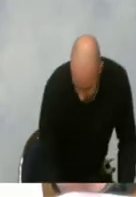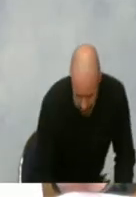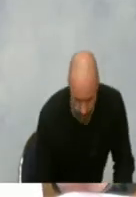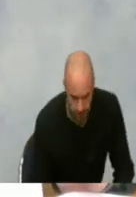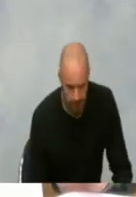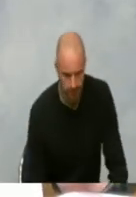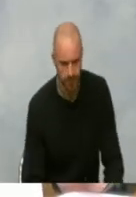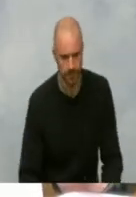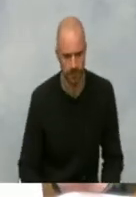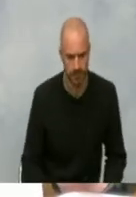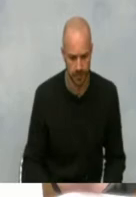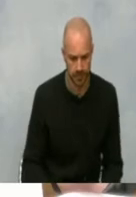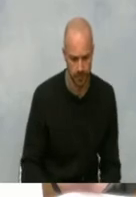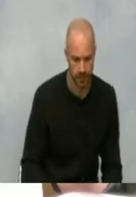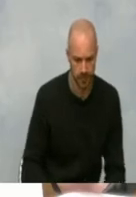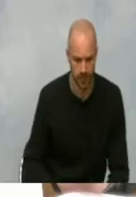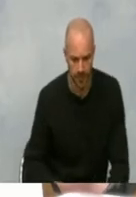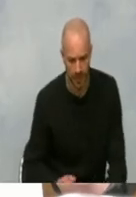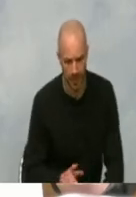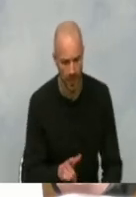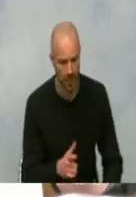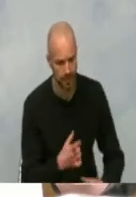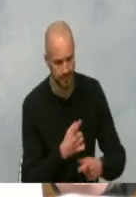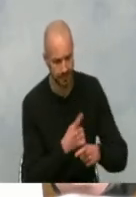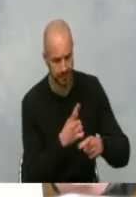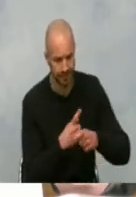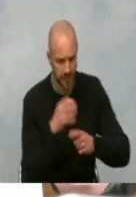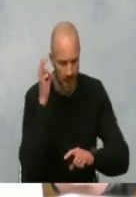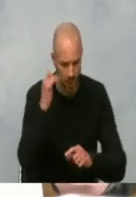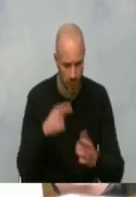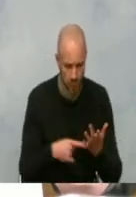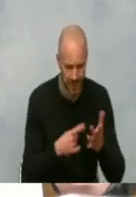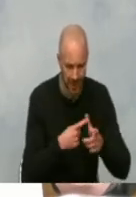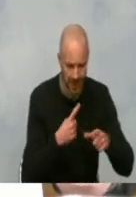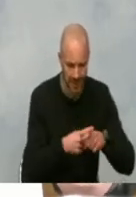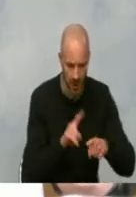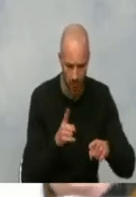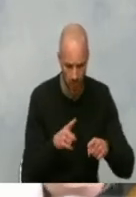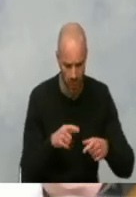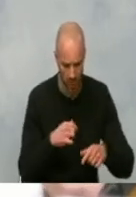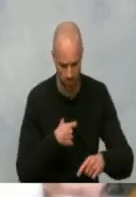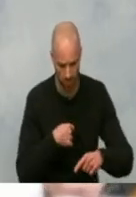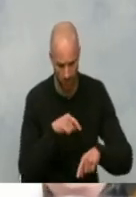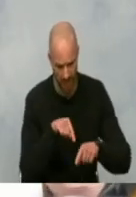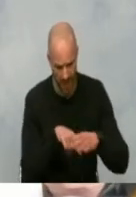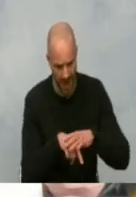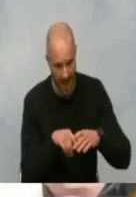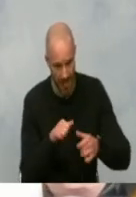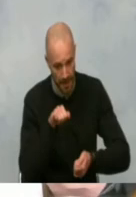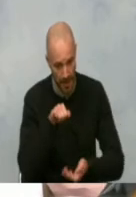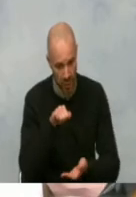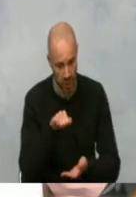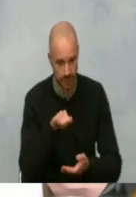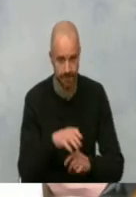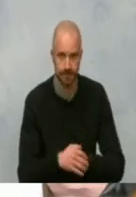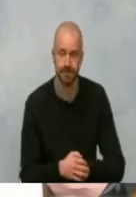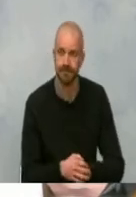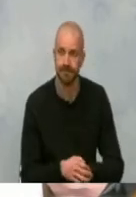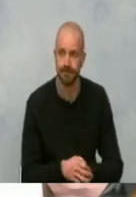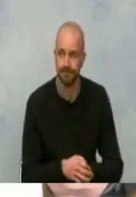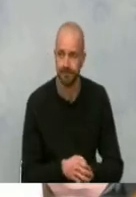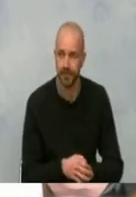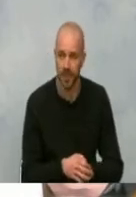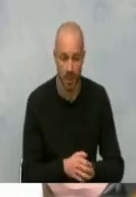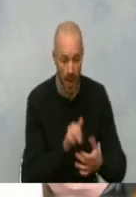tax and the role that can play in the budget. And the second table in the paper, which is at